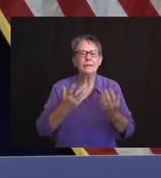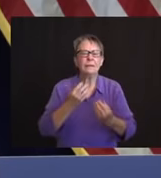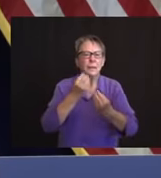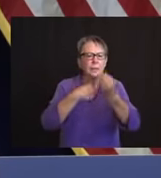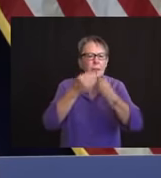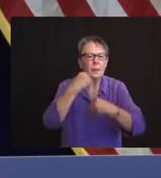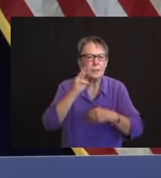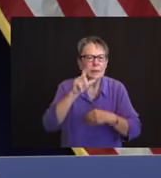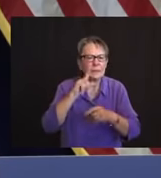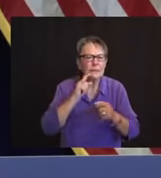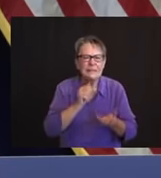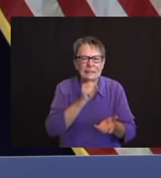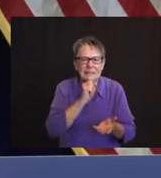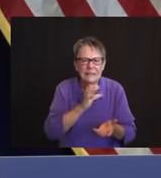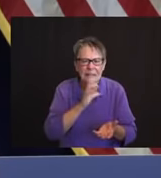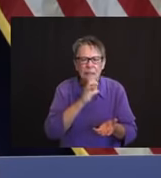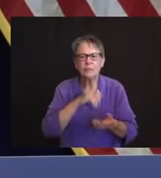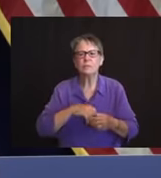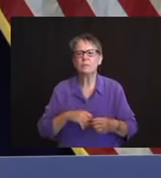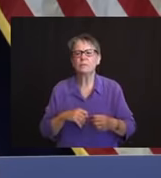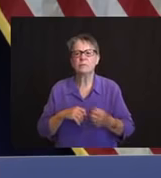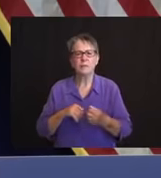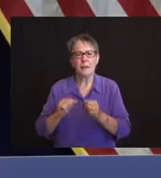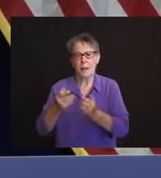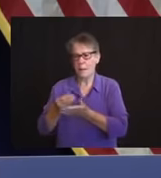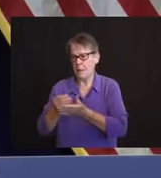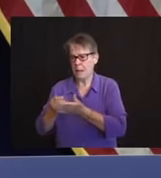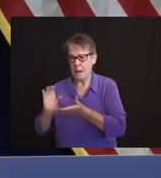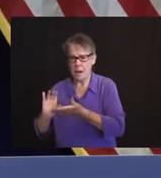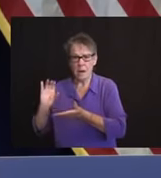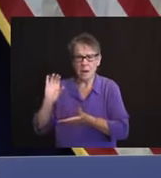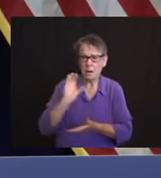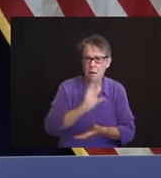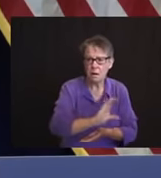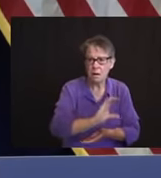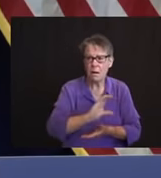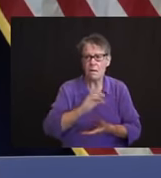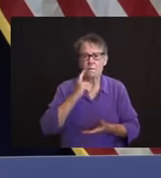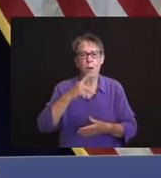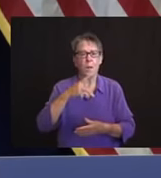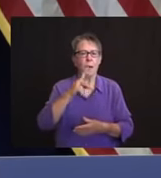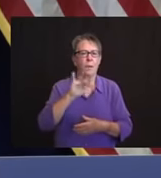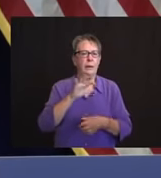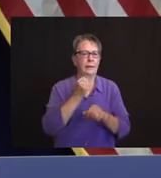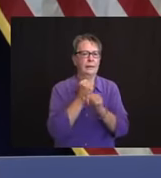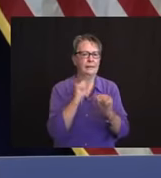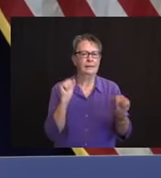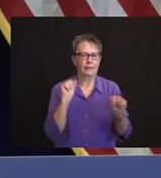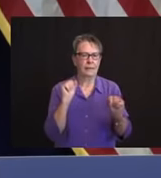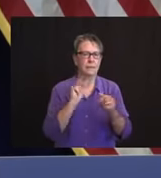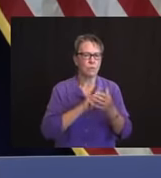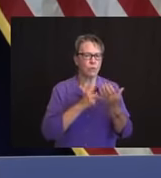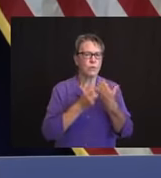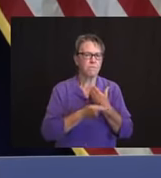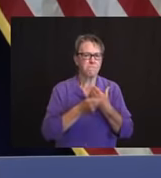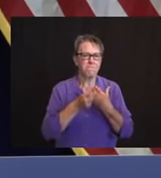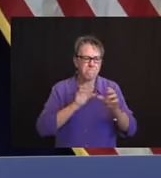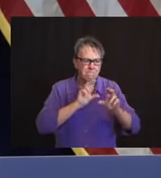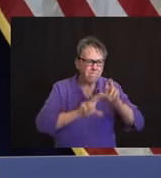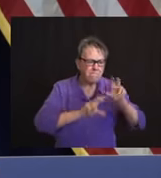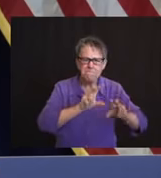critical funding to a variety of public safety programs, and some of this funding has permitted Atlantic City to